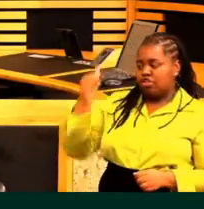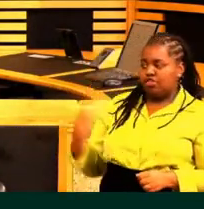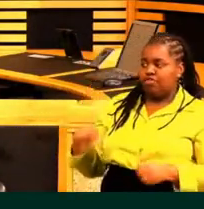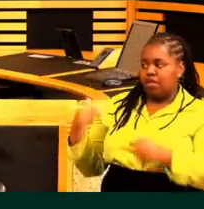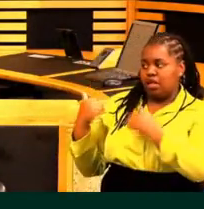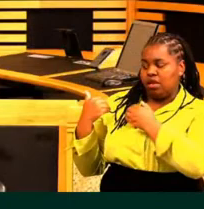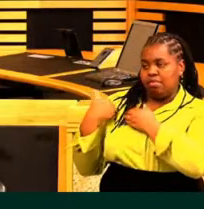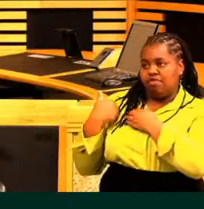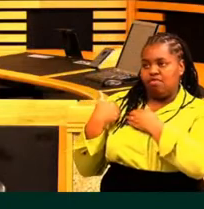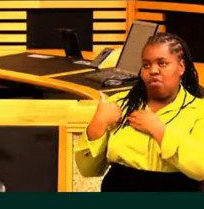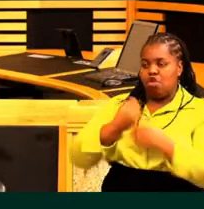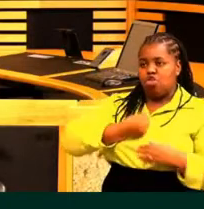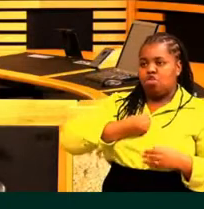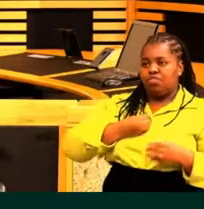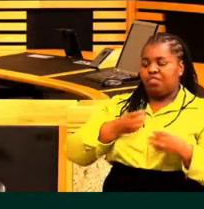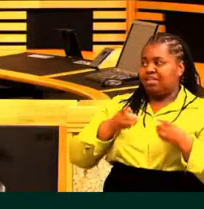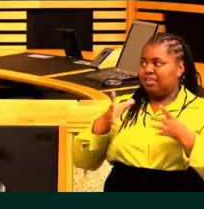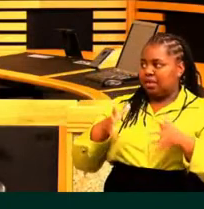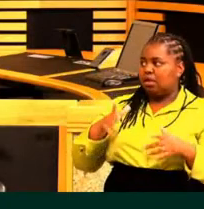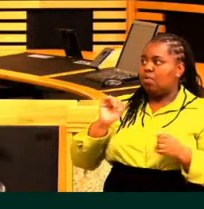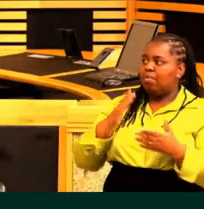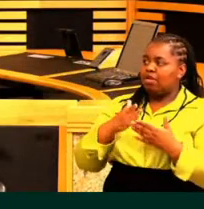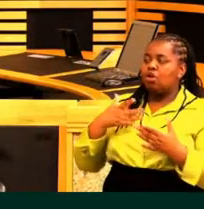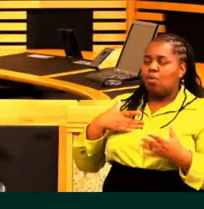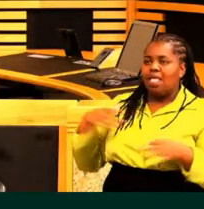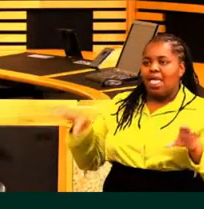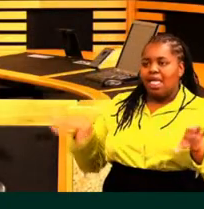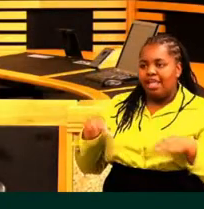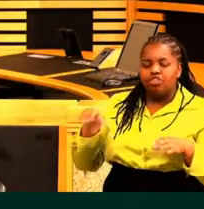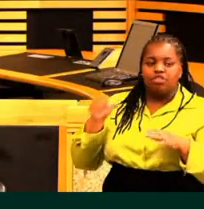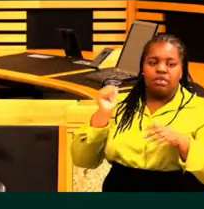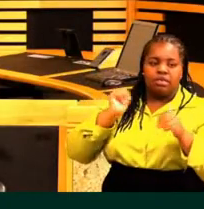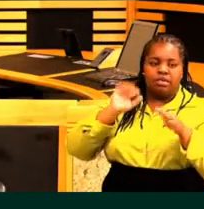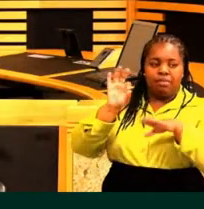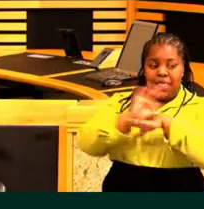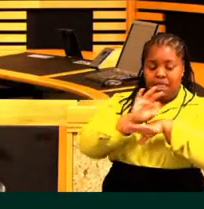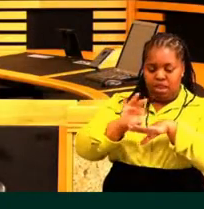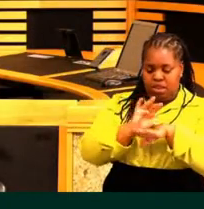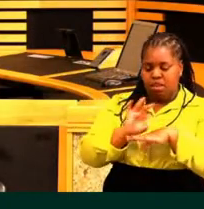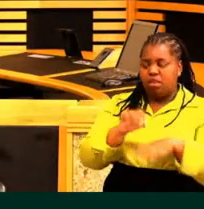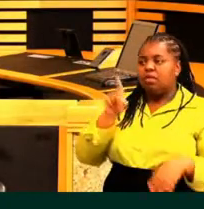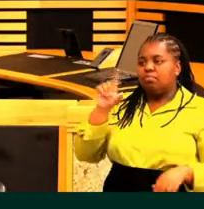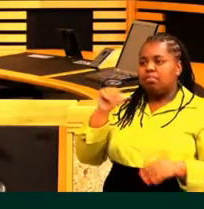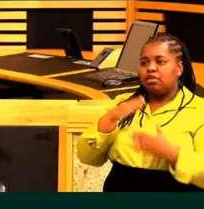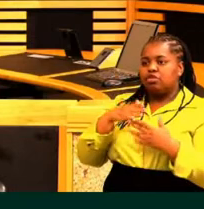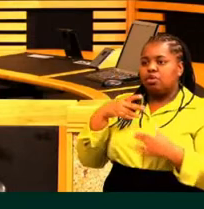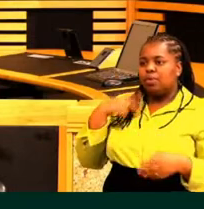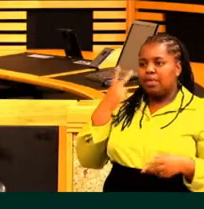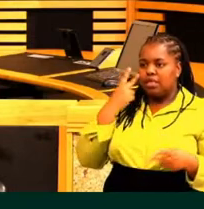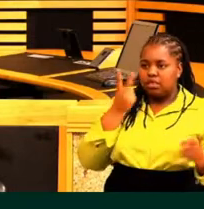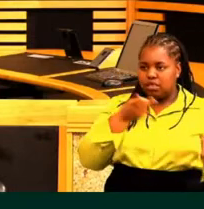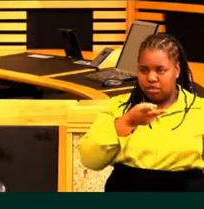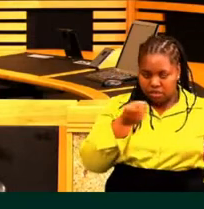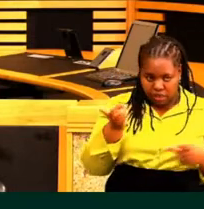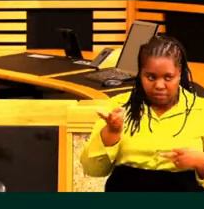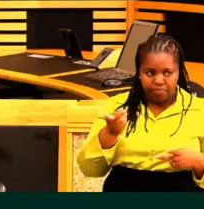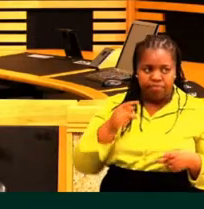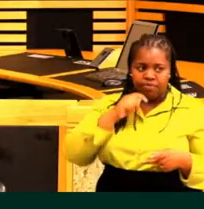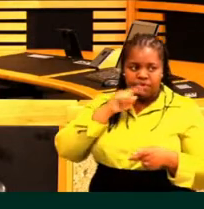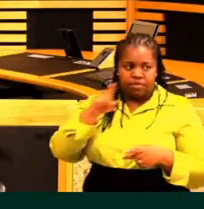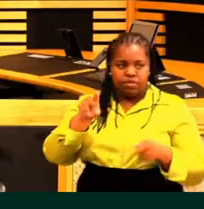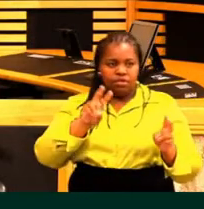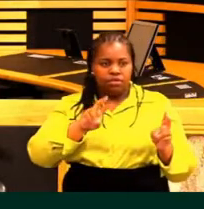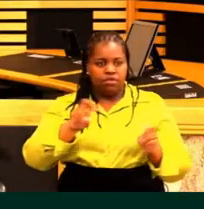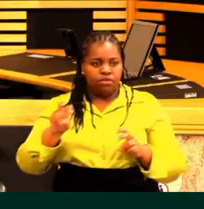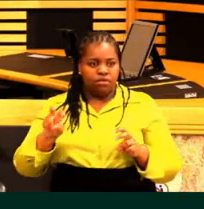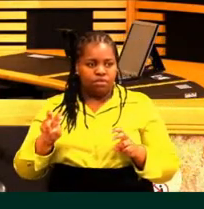Development we're going to develop an action plan that is going to attend and see to it that these issues that we